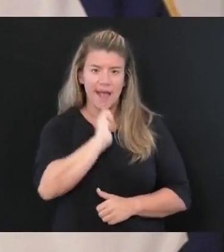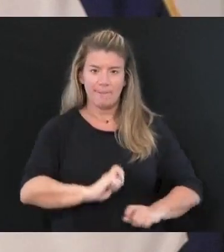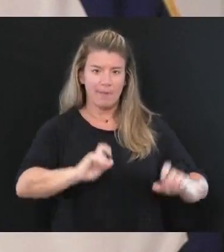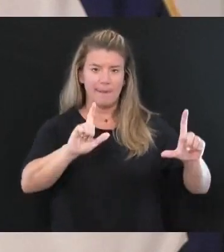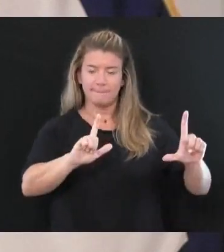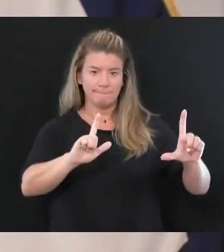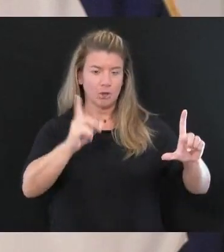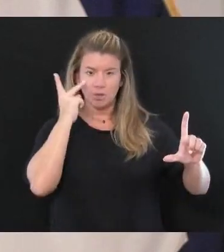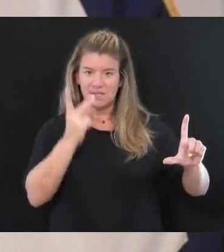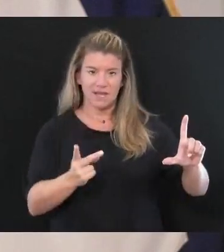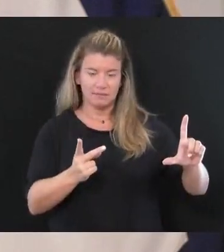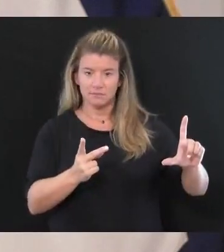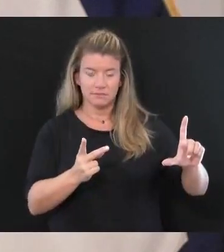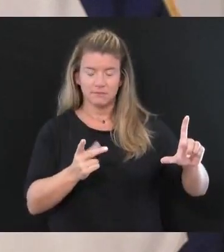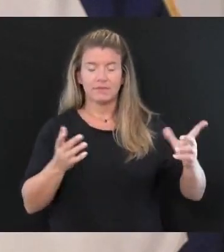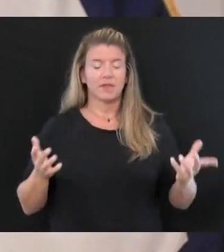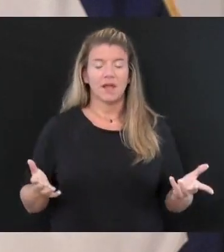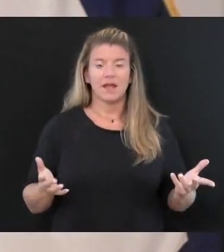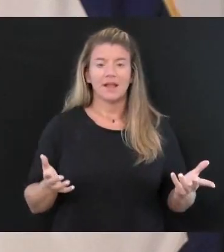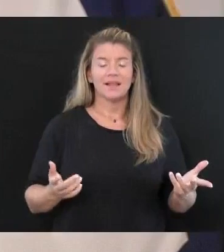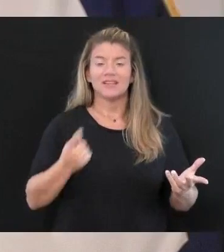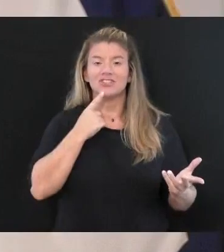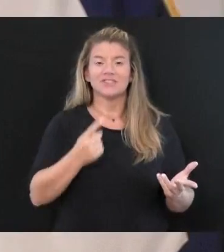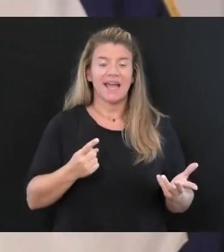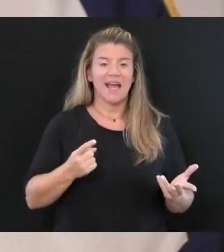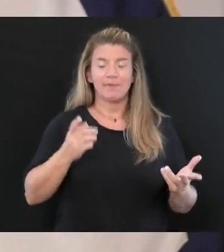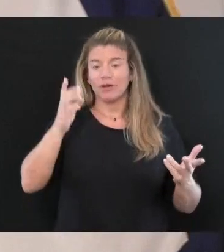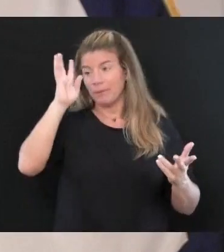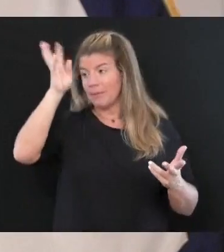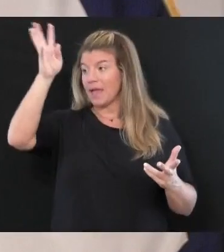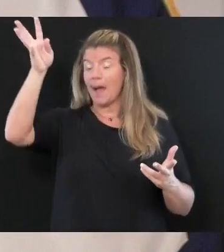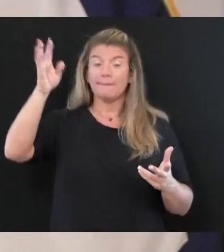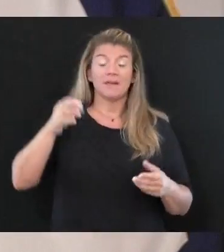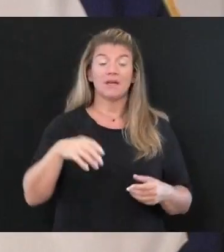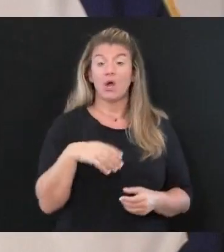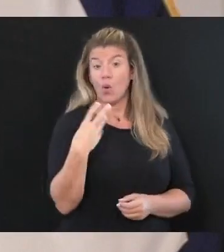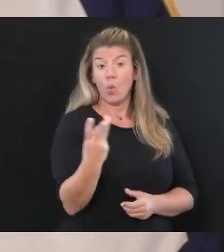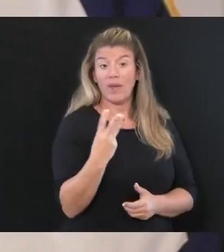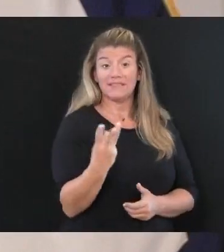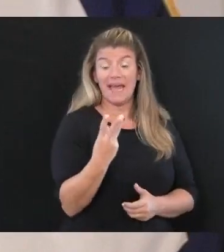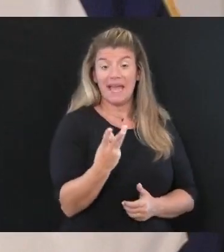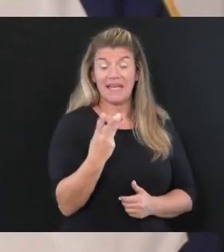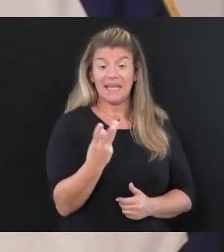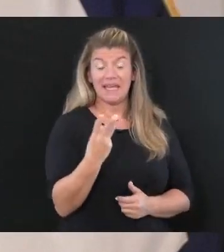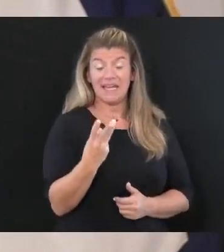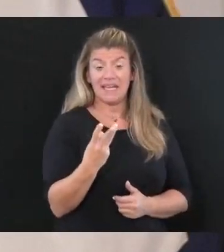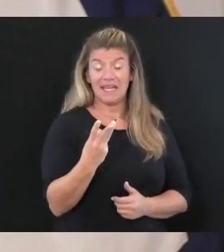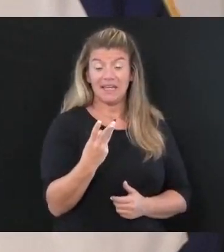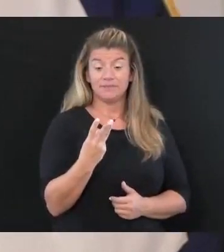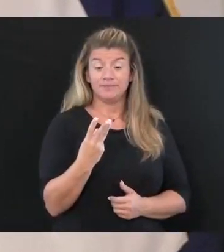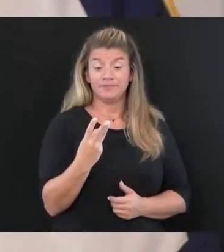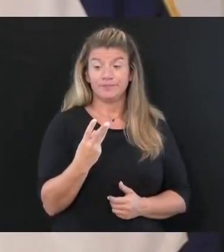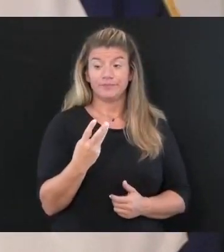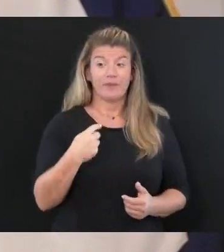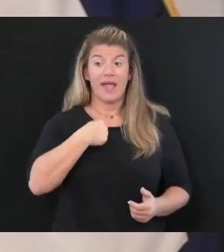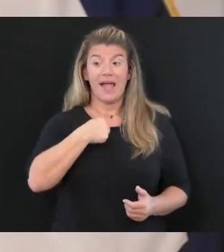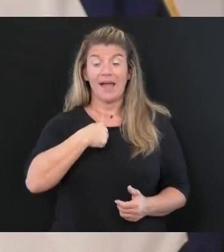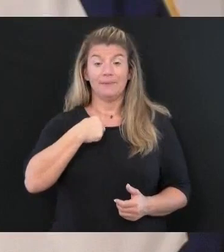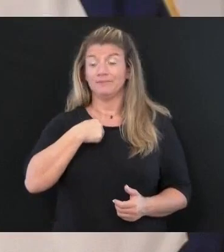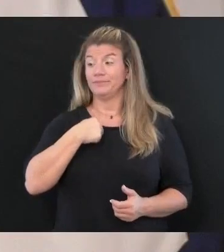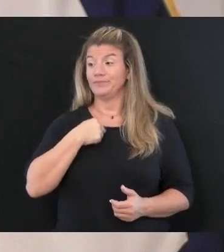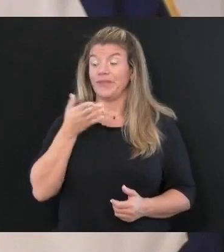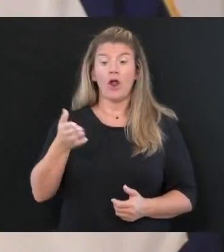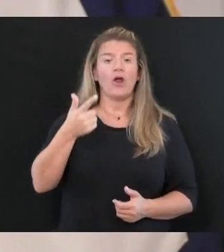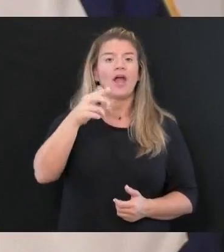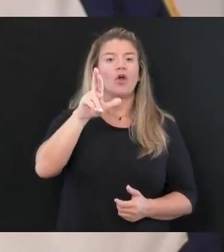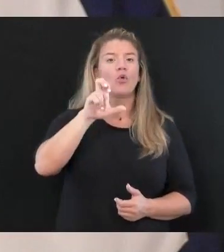you'll see it. Let's just say that hypothetically, that on Wednesday, I'm in